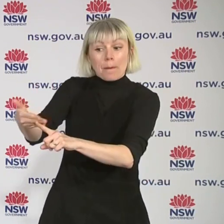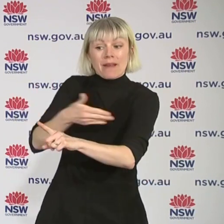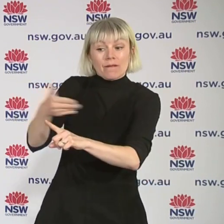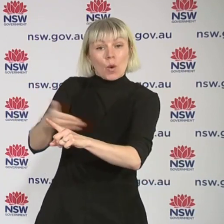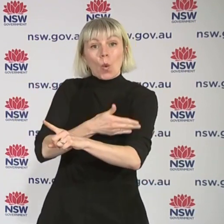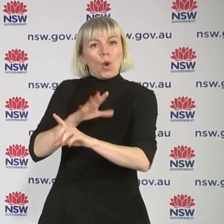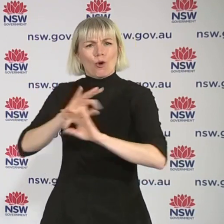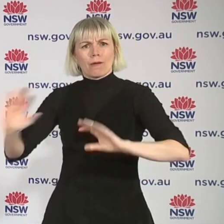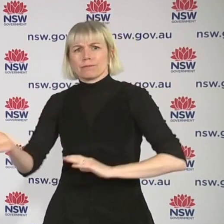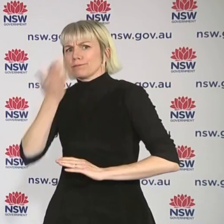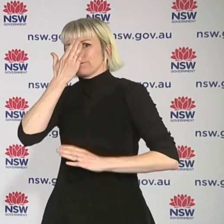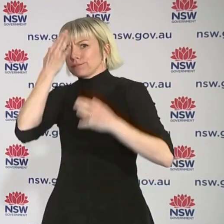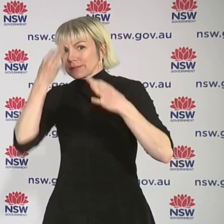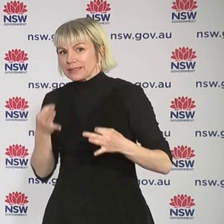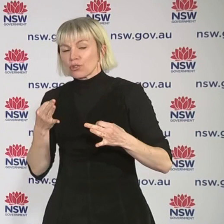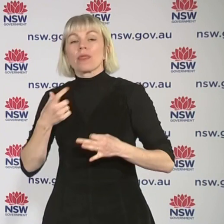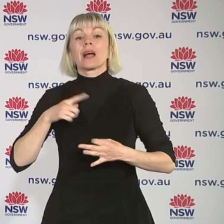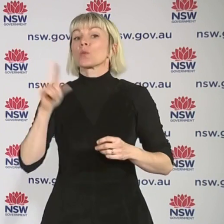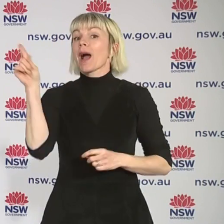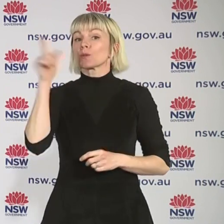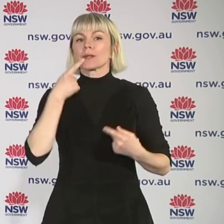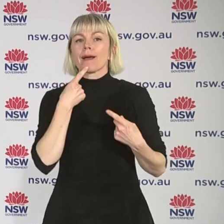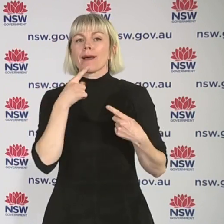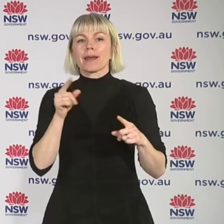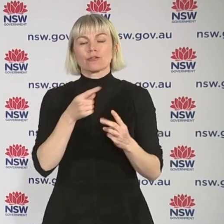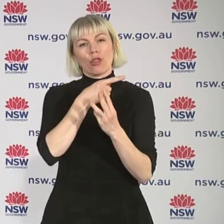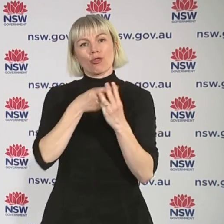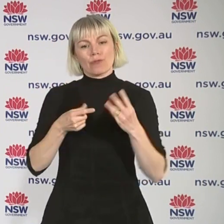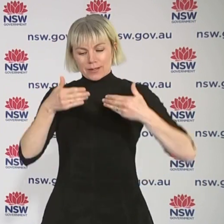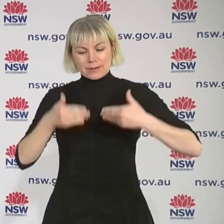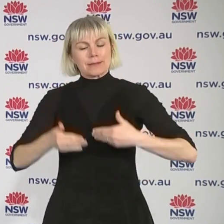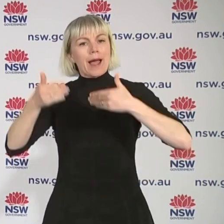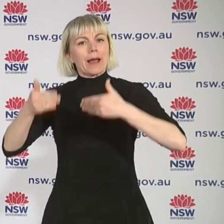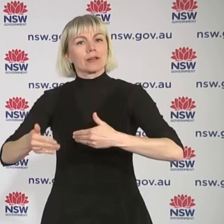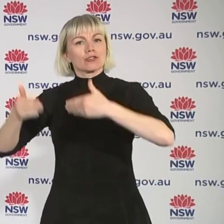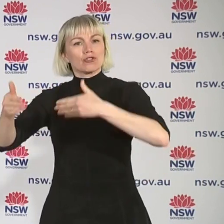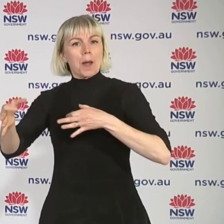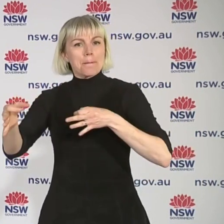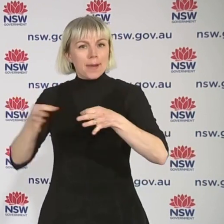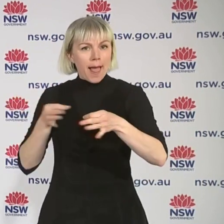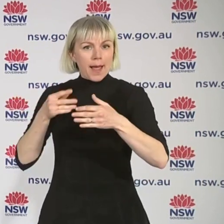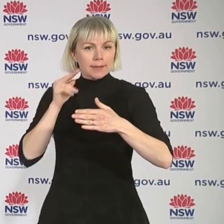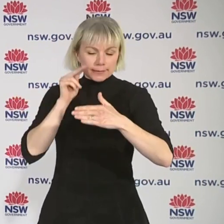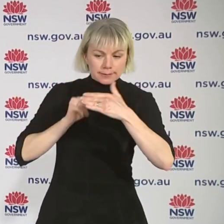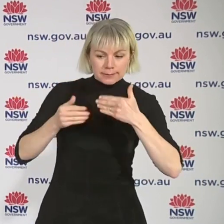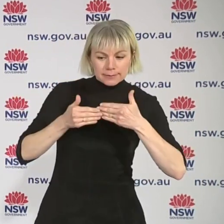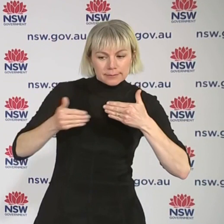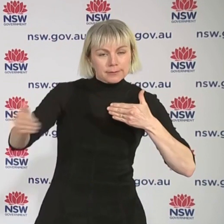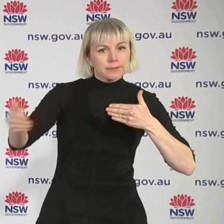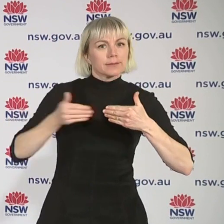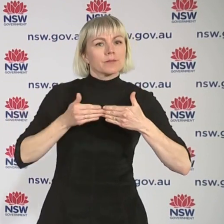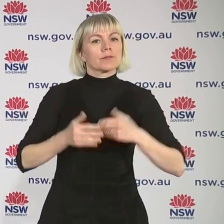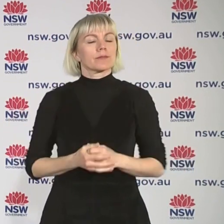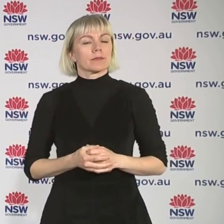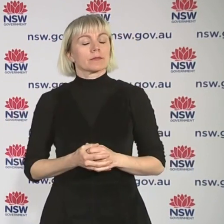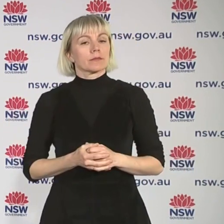by announcing our 3-stage reopening today. So everybody is very clear on their rights, their obligations, their personal responsibility,